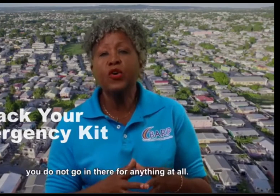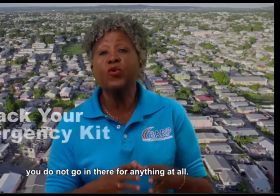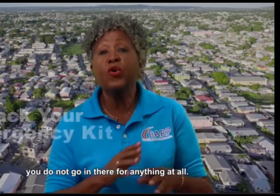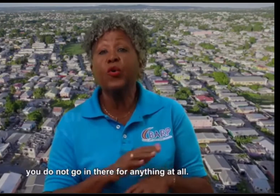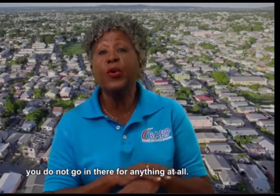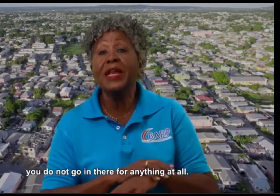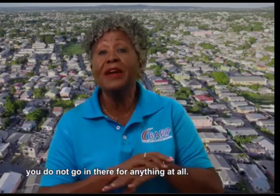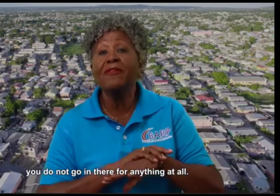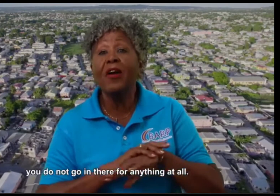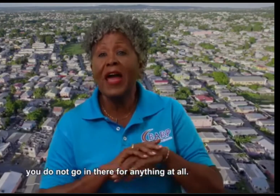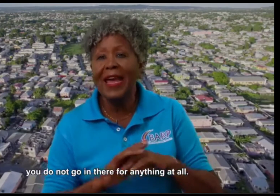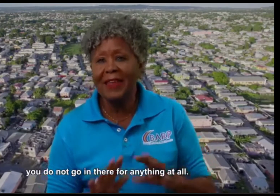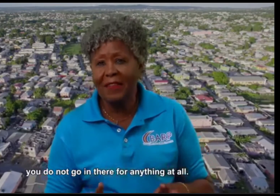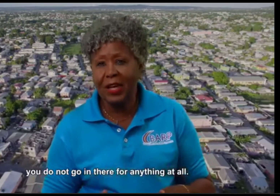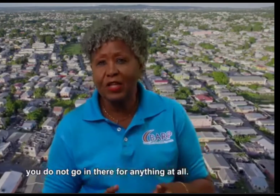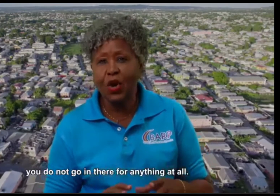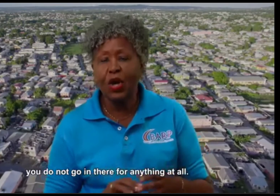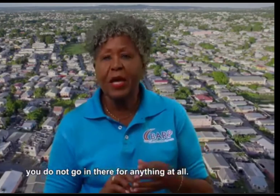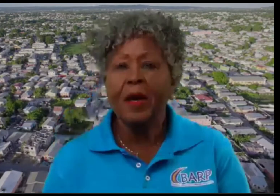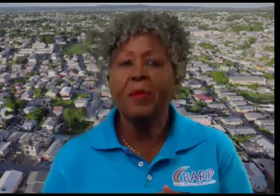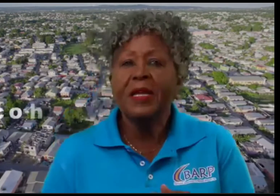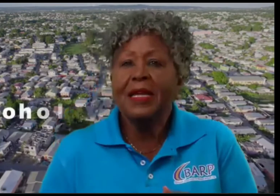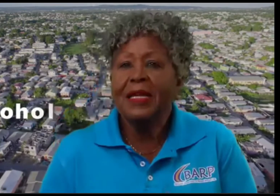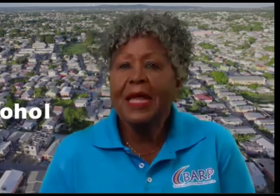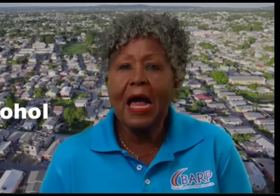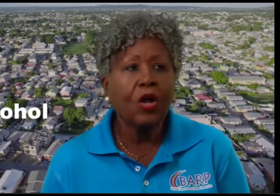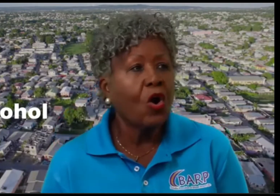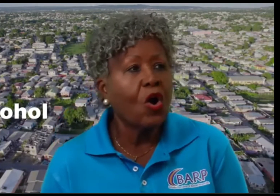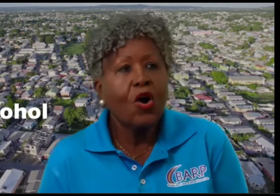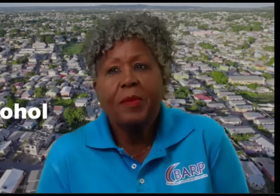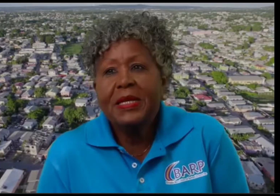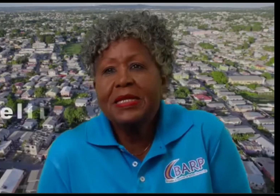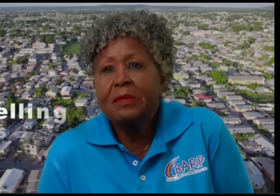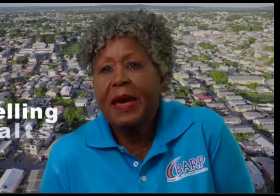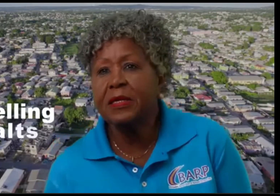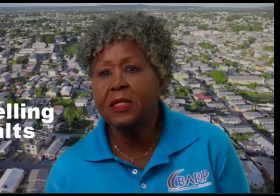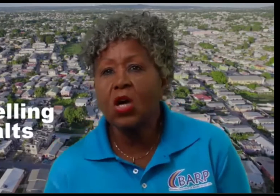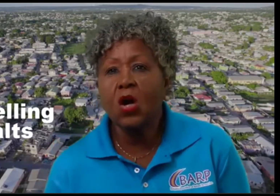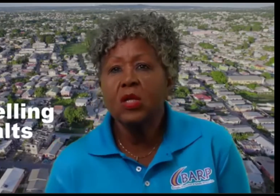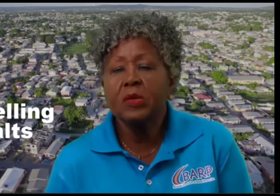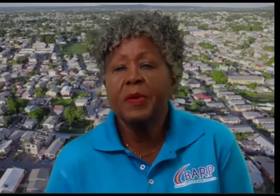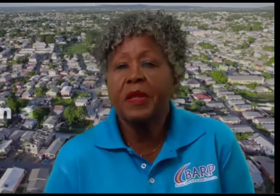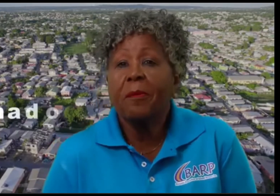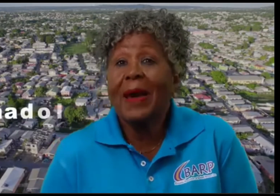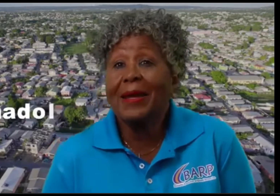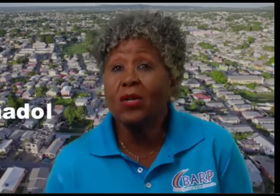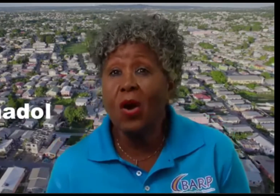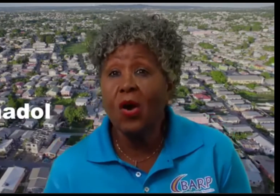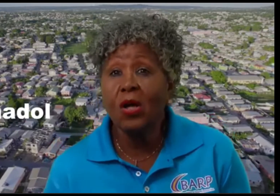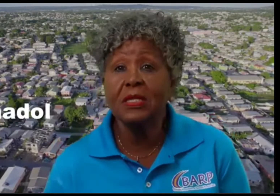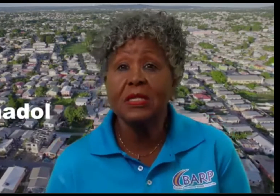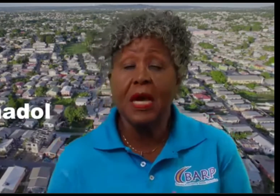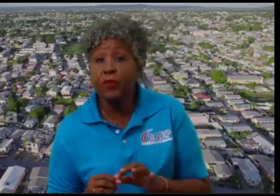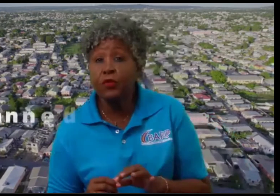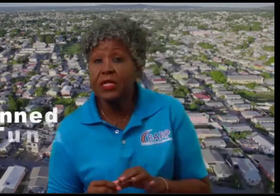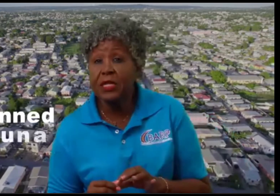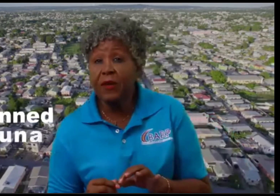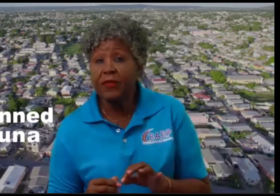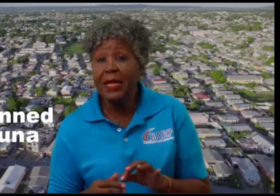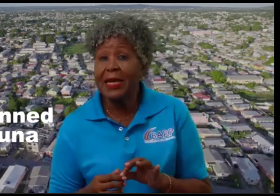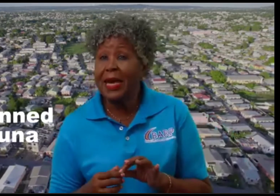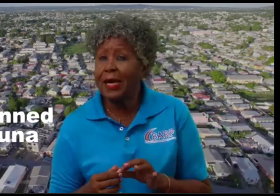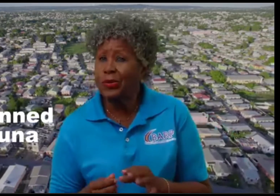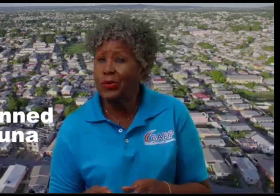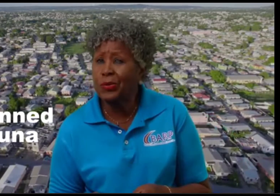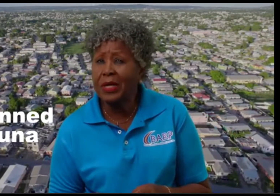packing, you don't go in there for anything at all. Put the little alcohol, put the smelling salts, put the Panadols, food